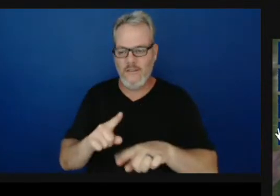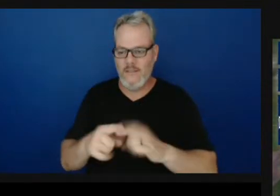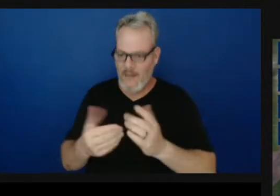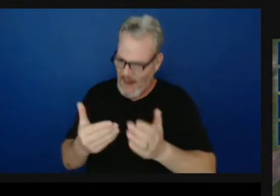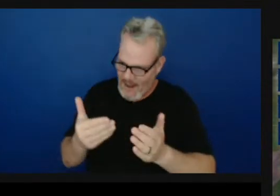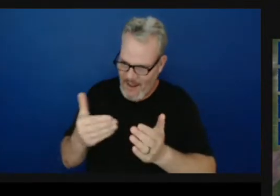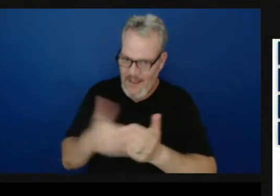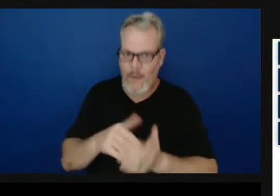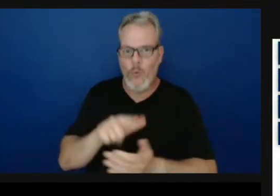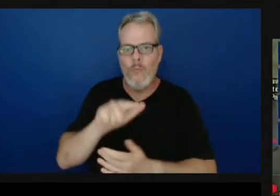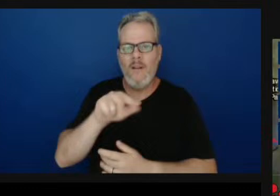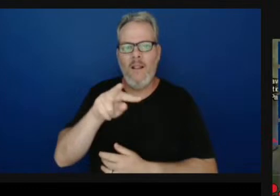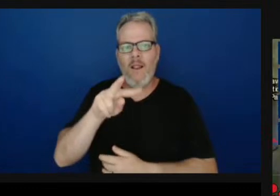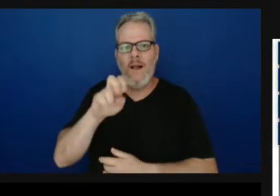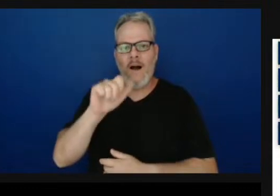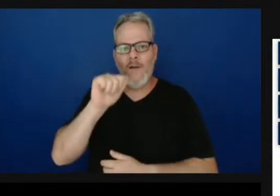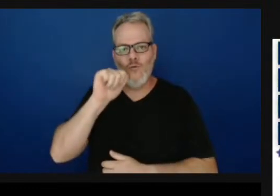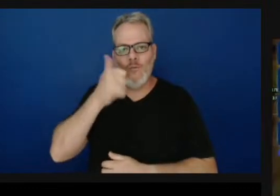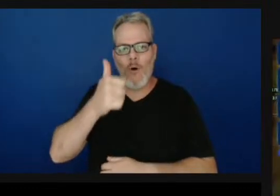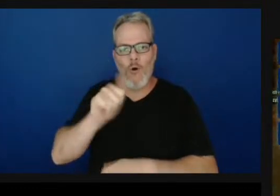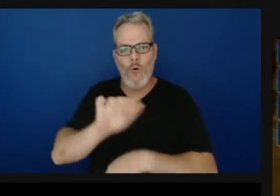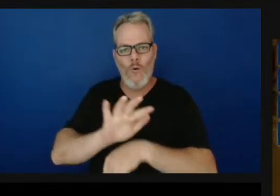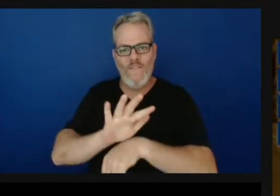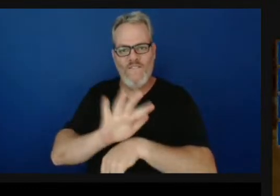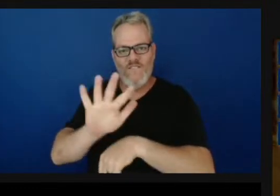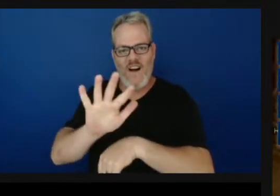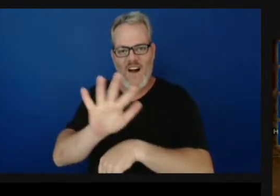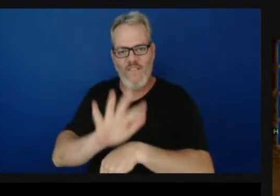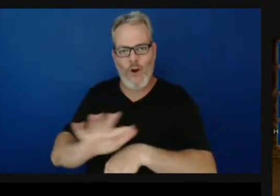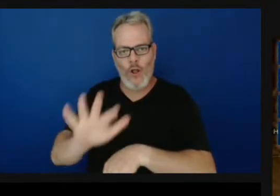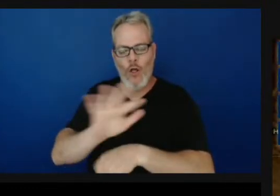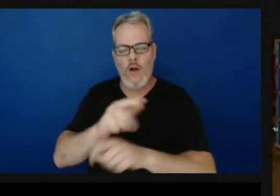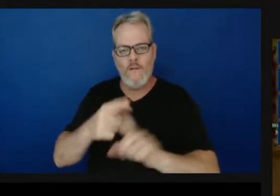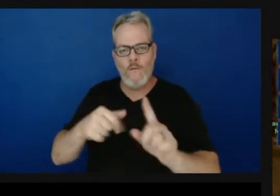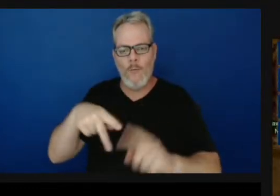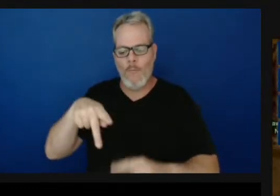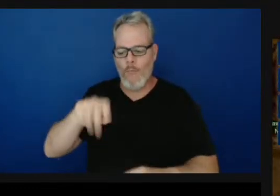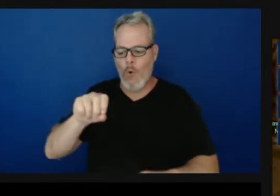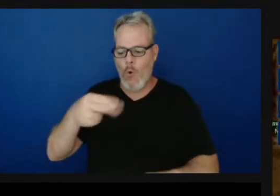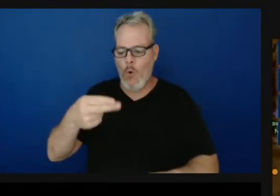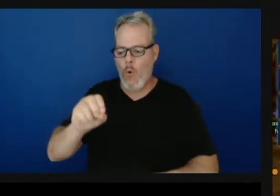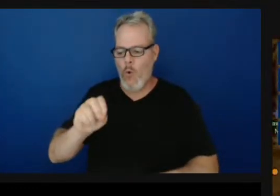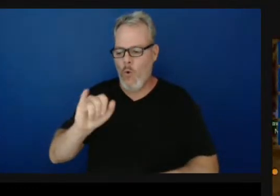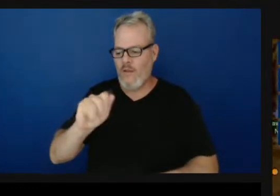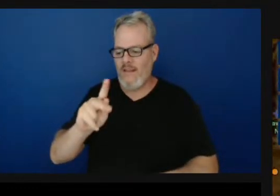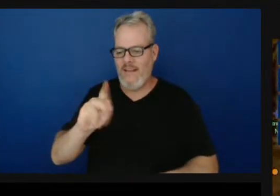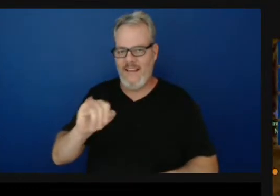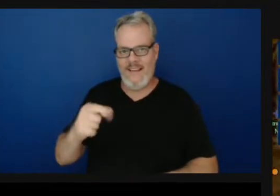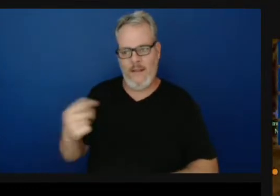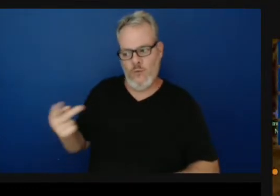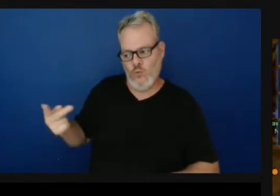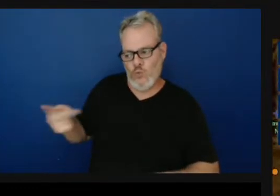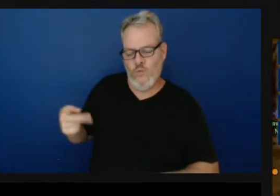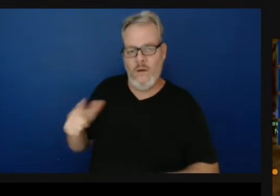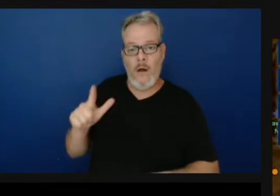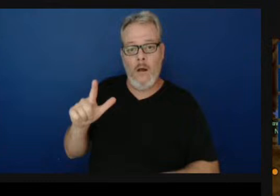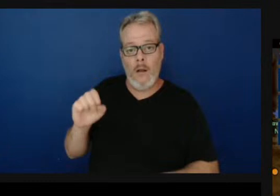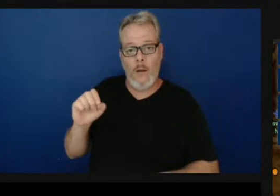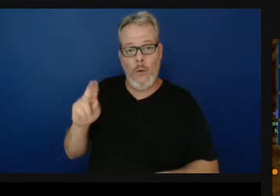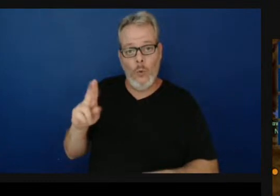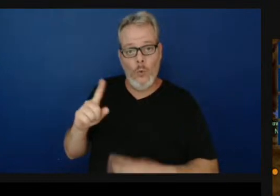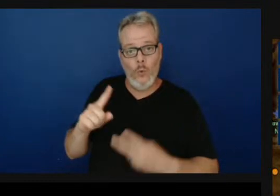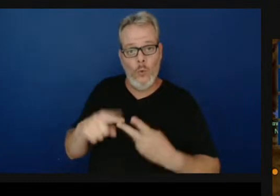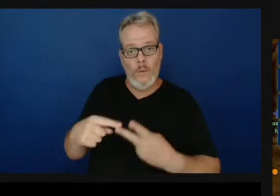tomorrow around 5 p.m. from Po'iki. Lou and I going over all the